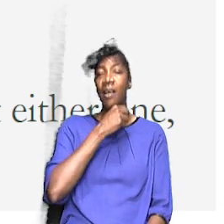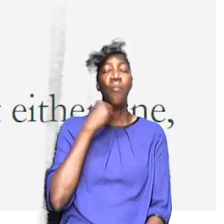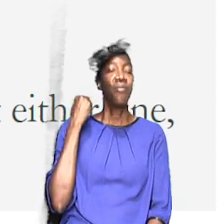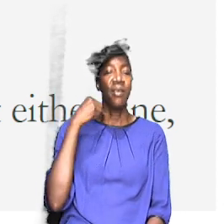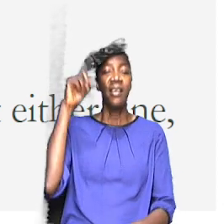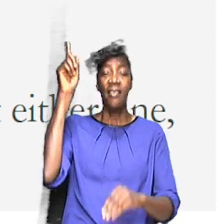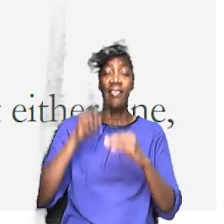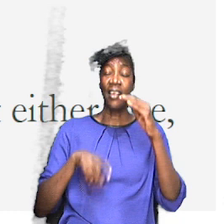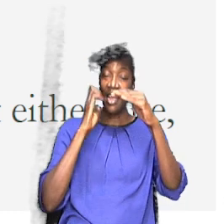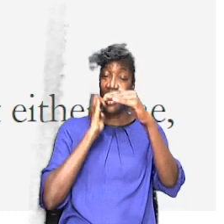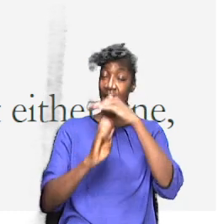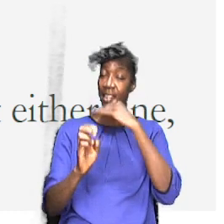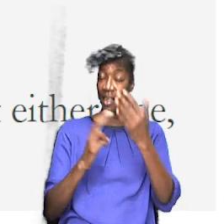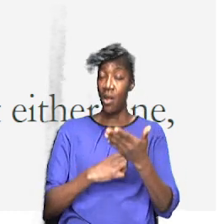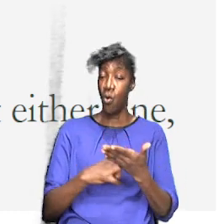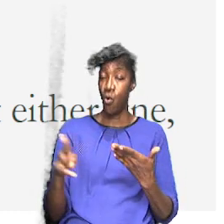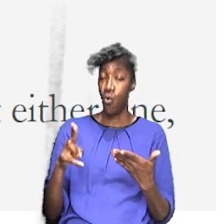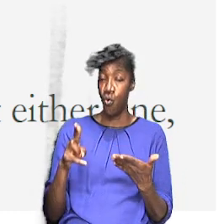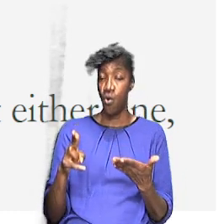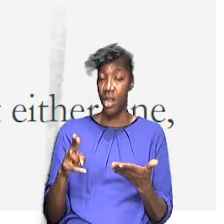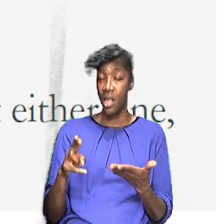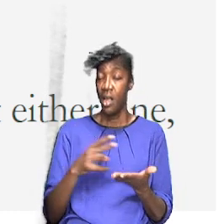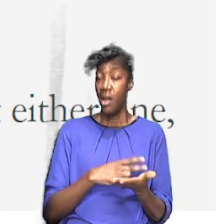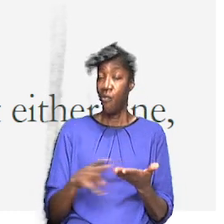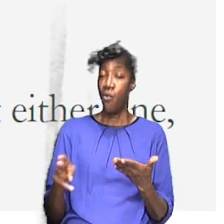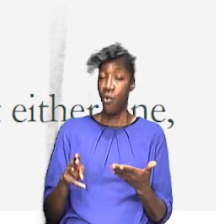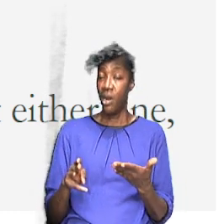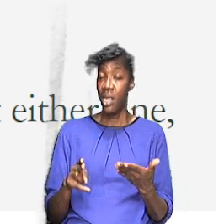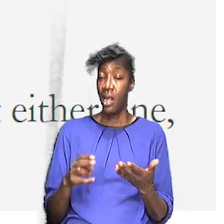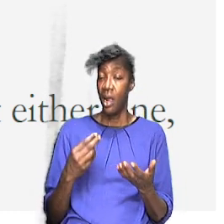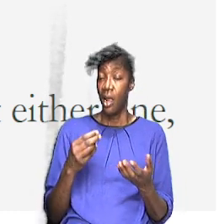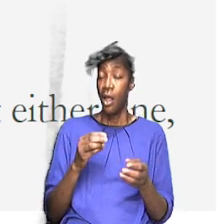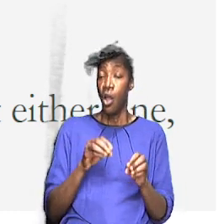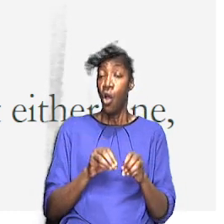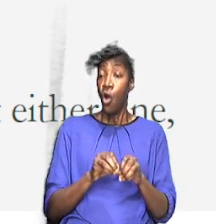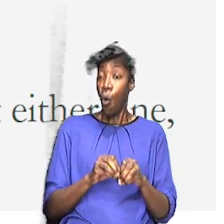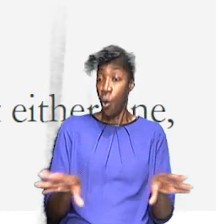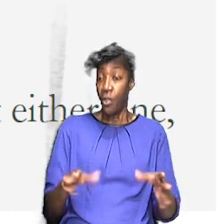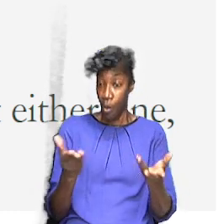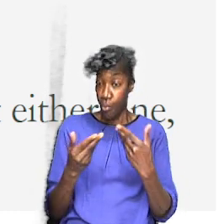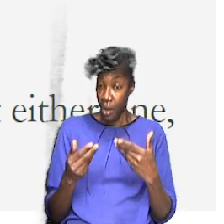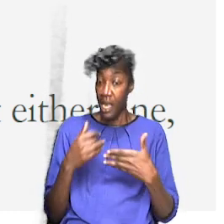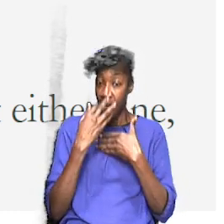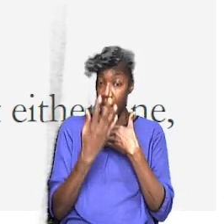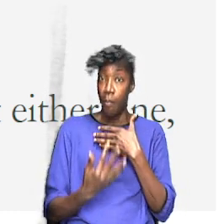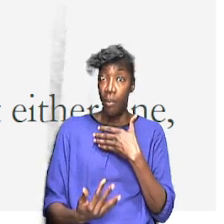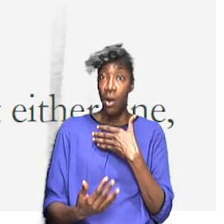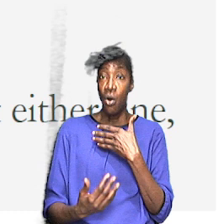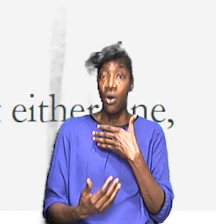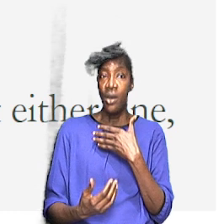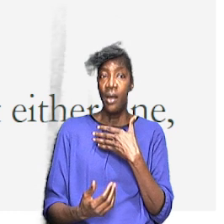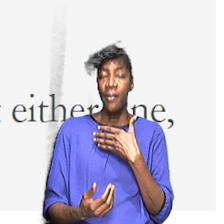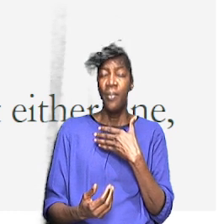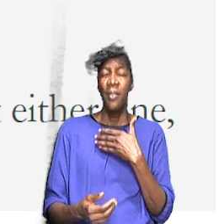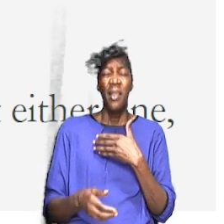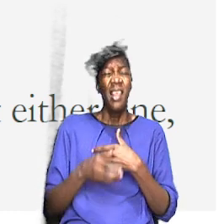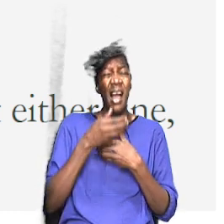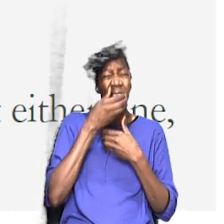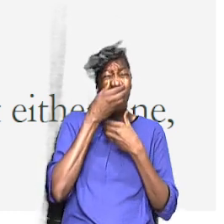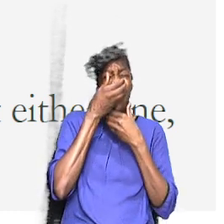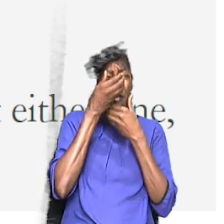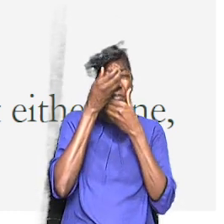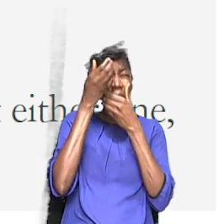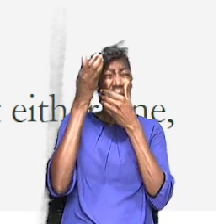could not enter the Holy of Holies and approach the presence of God without bringing the blood, and we spoke about that last week, and the incense. And